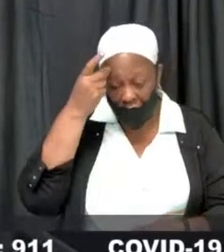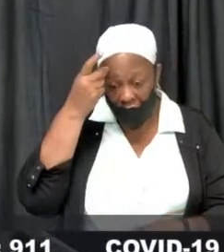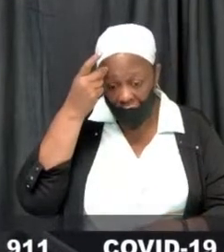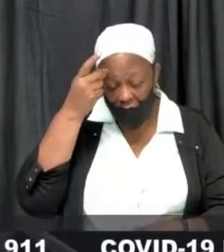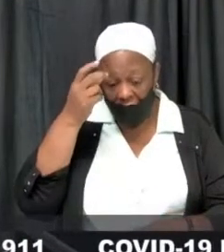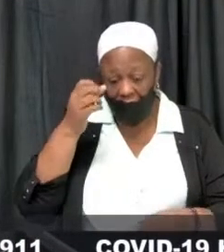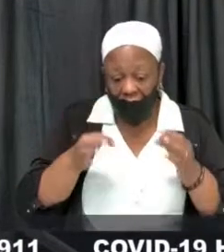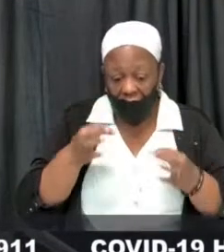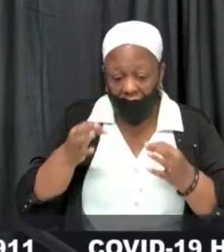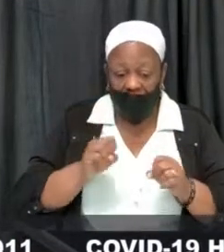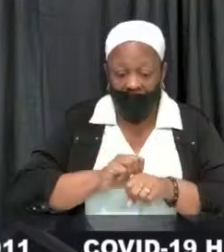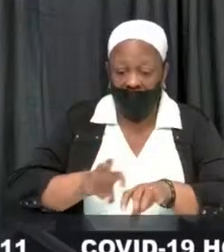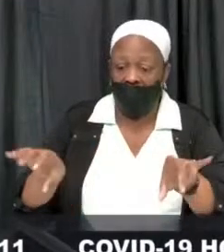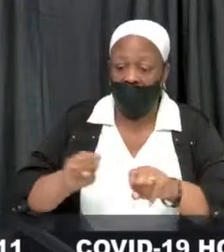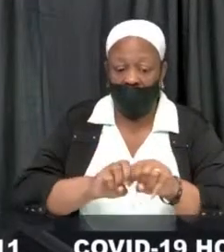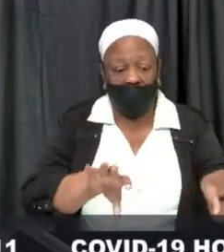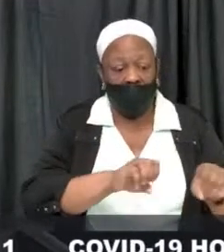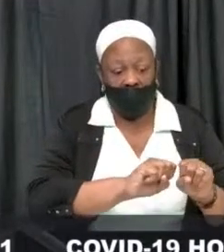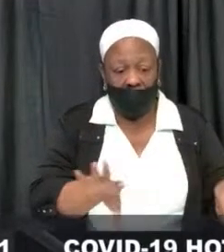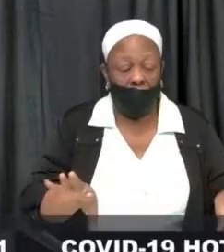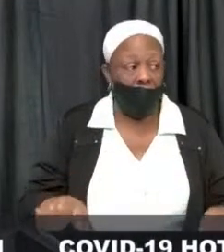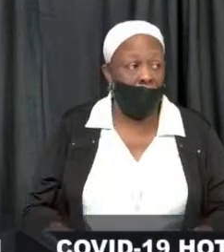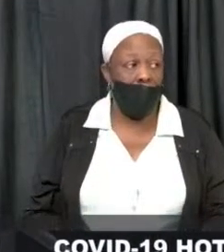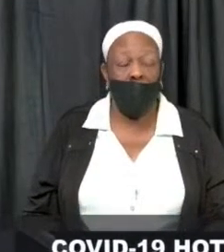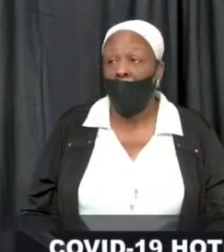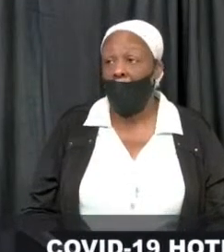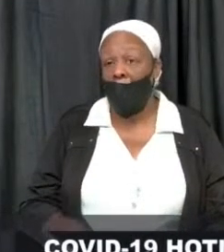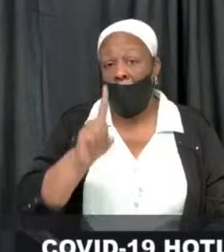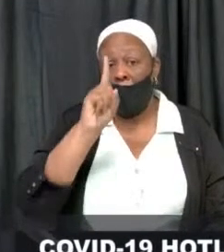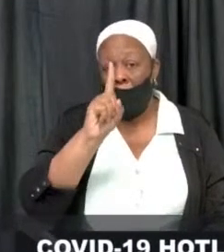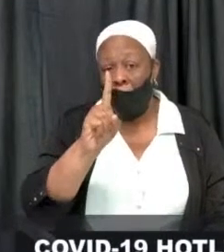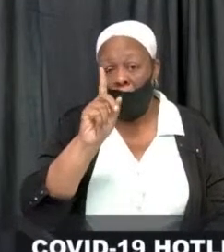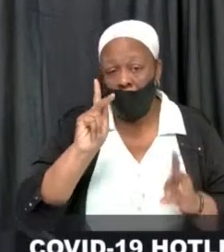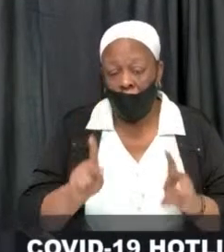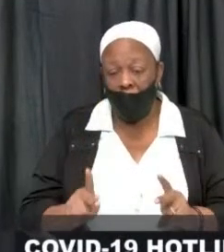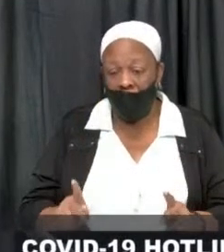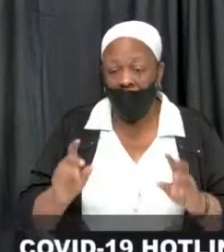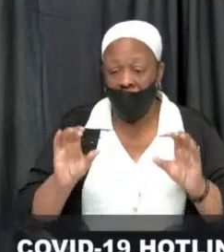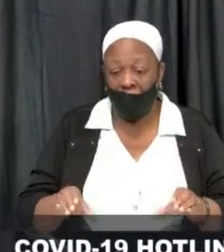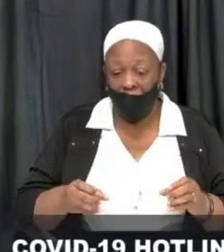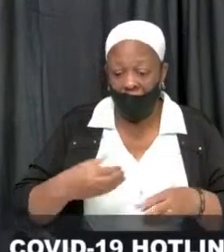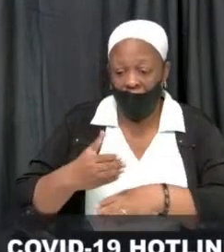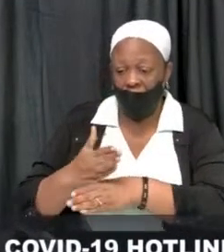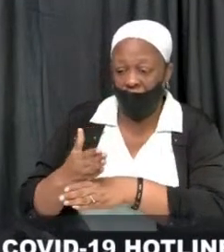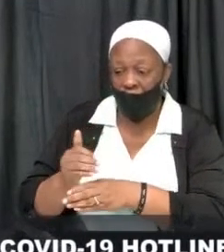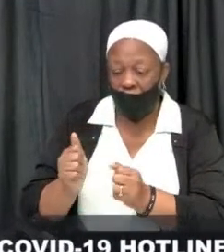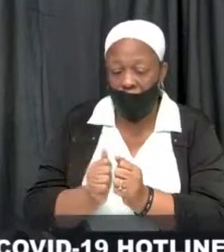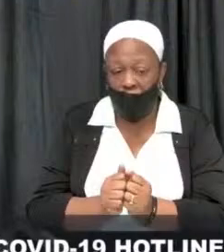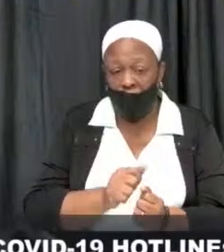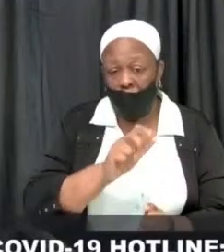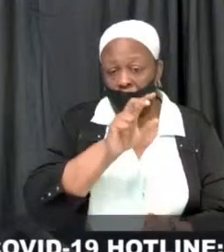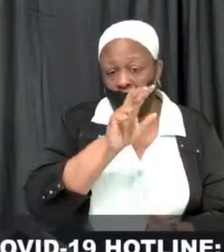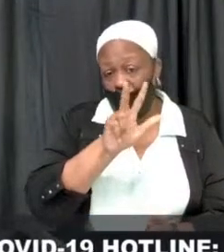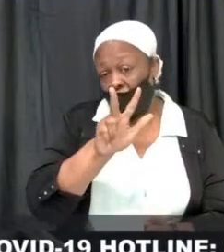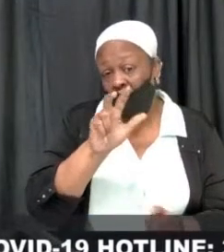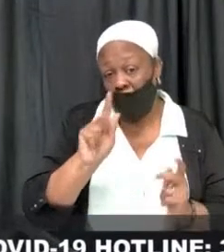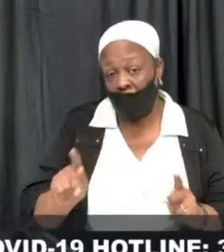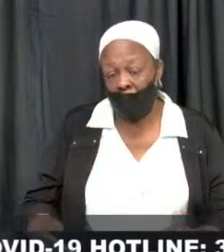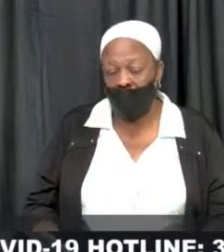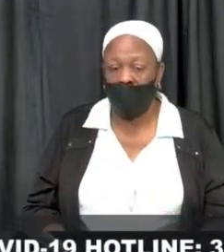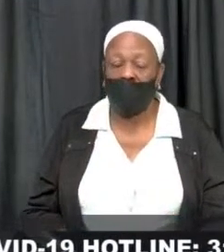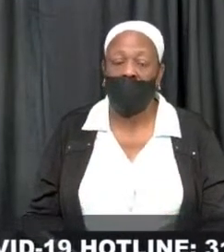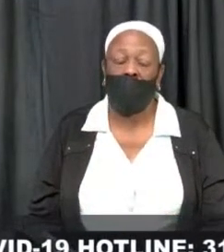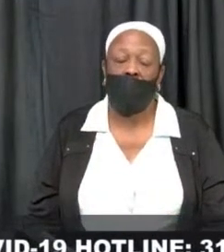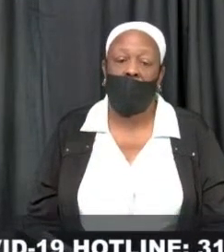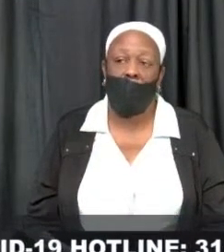run rampant in terms of community spread, one person will infect at least 2.8 persons. And using that formula